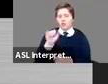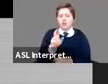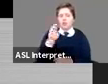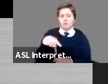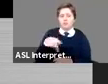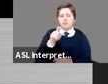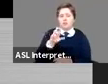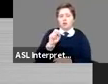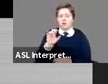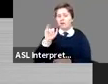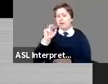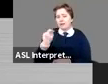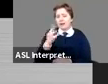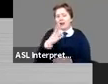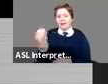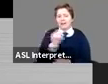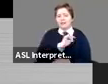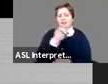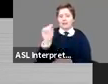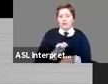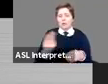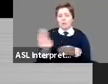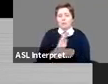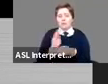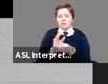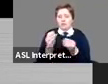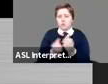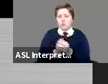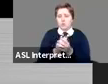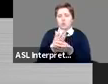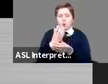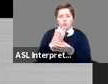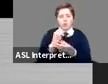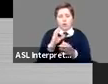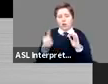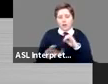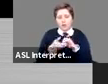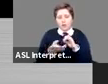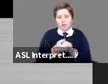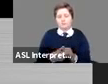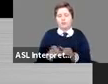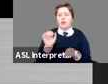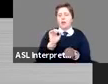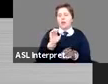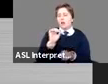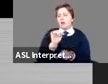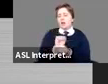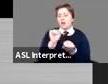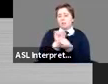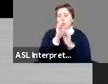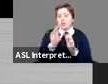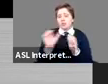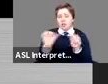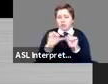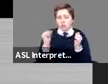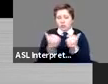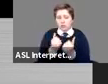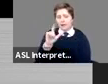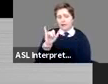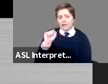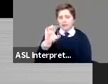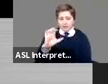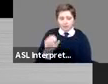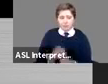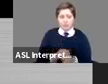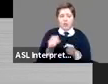Incorporated and the Toledo Business Growth Collaborative, the Employers Association, LISC, the Greater Toledo